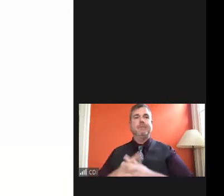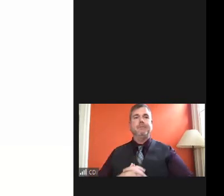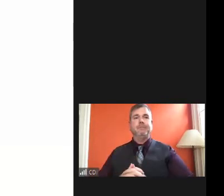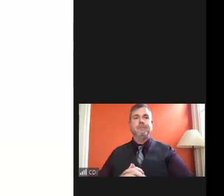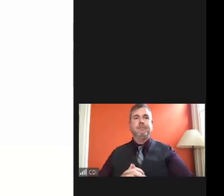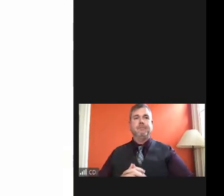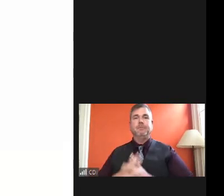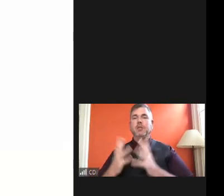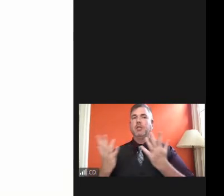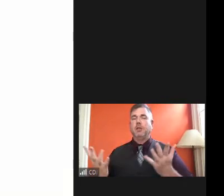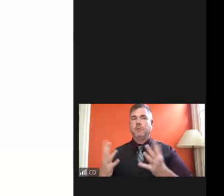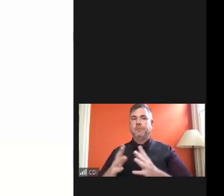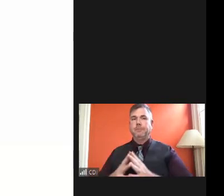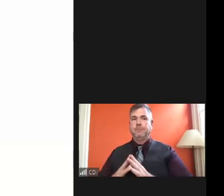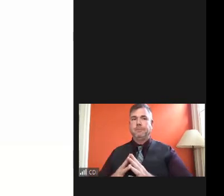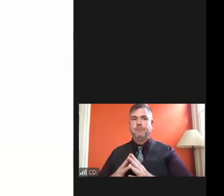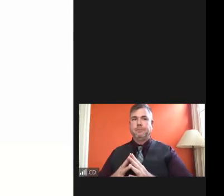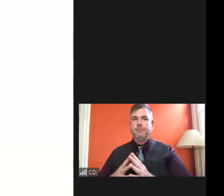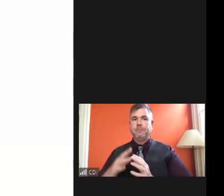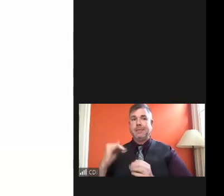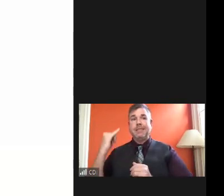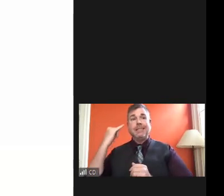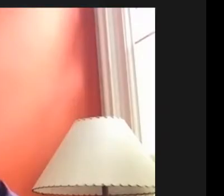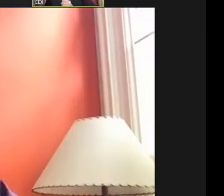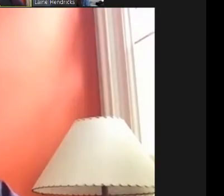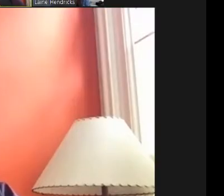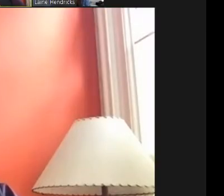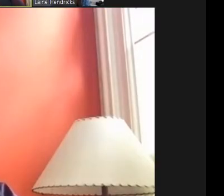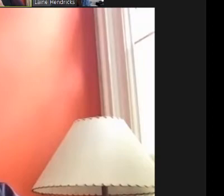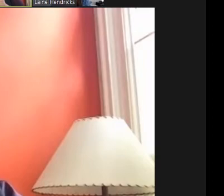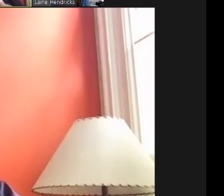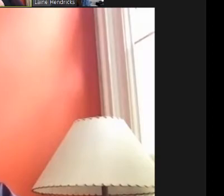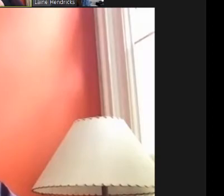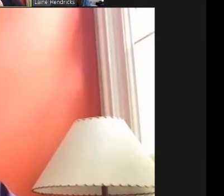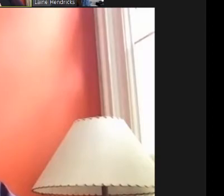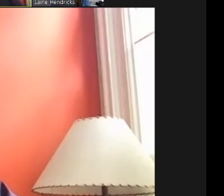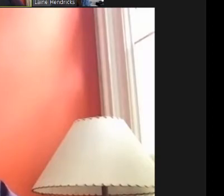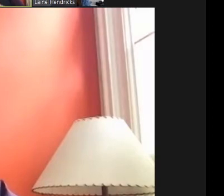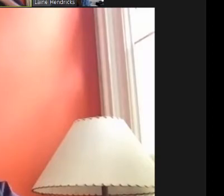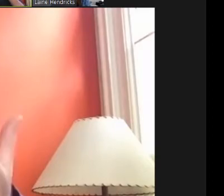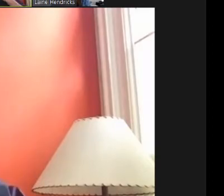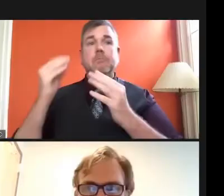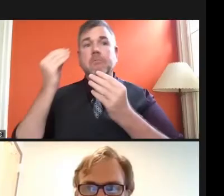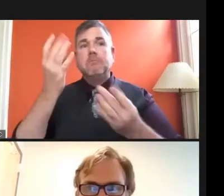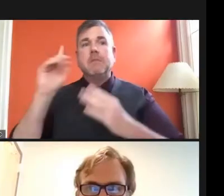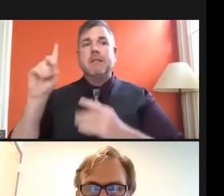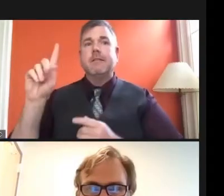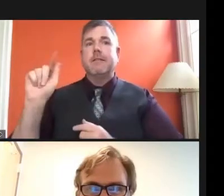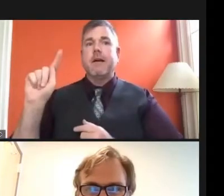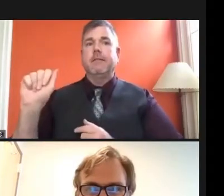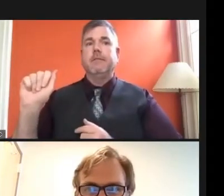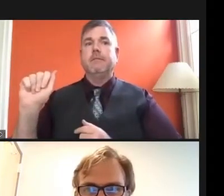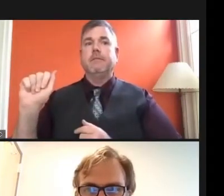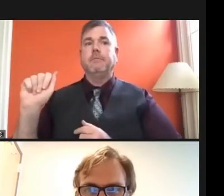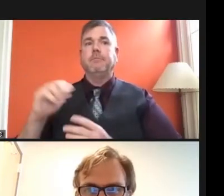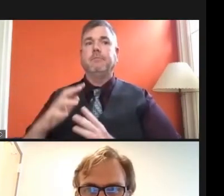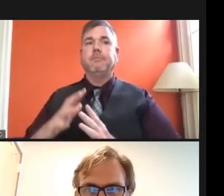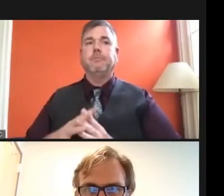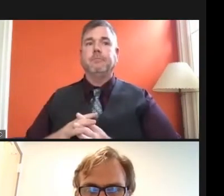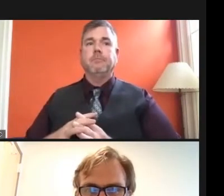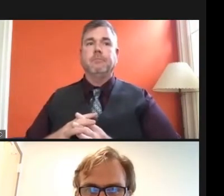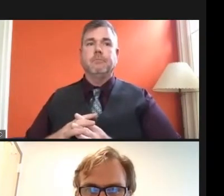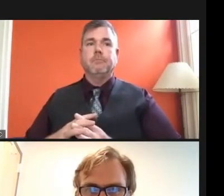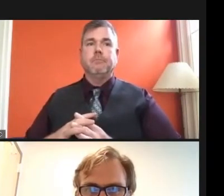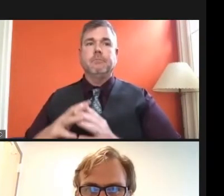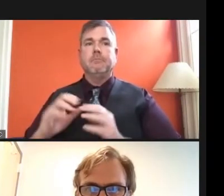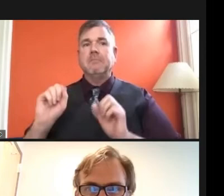Willis shared with us during his presentation, those are all available online on our coronavirus website on our data and